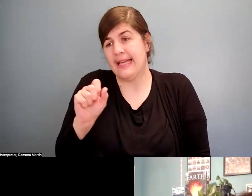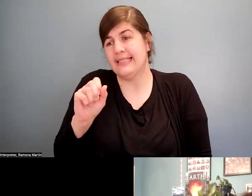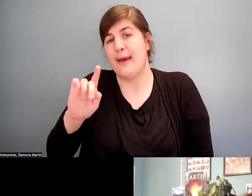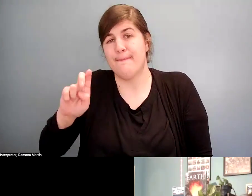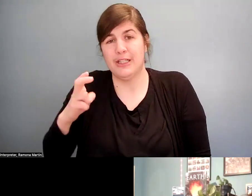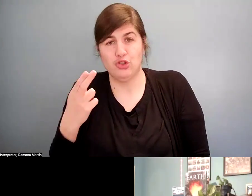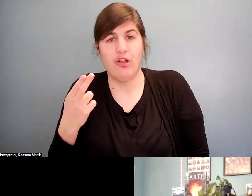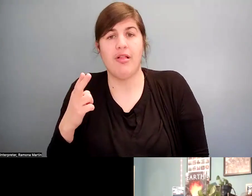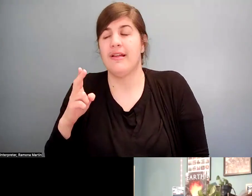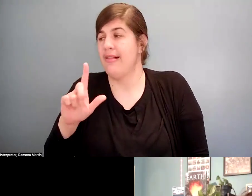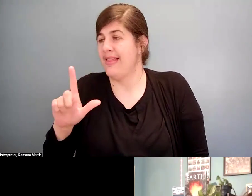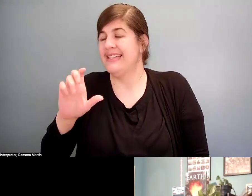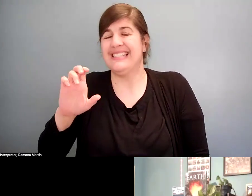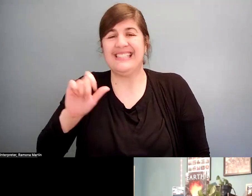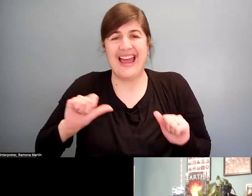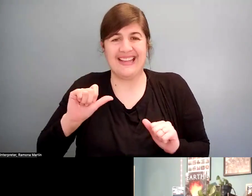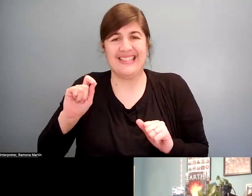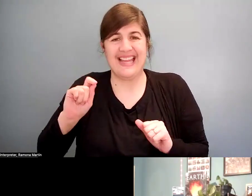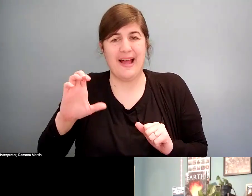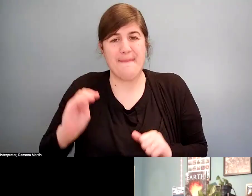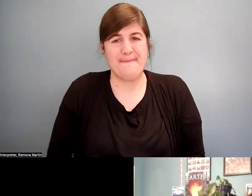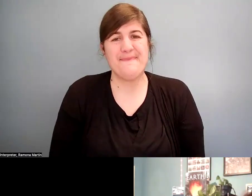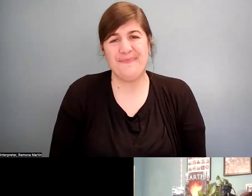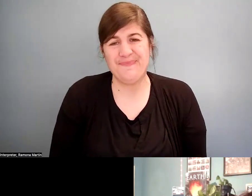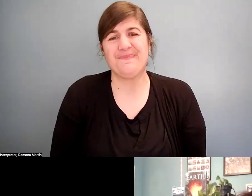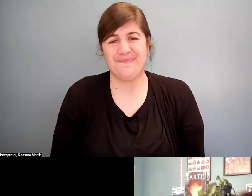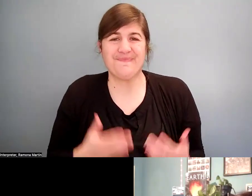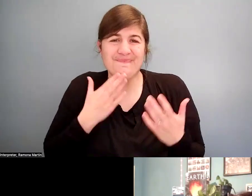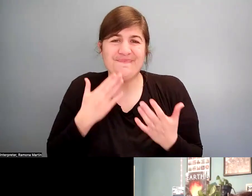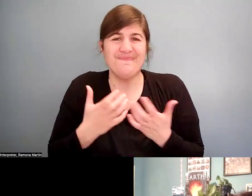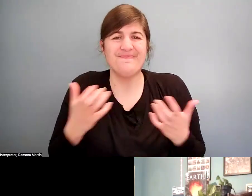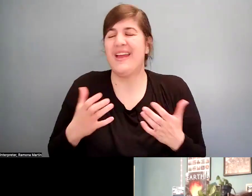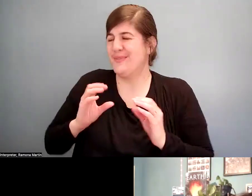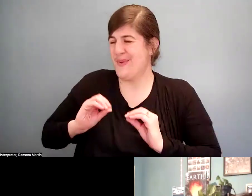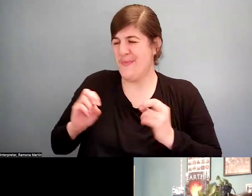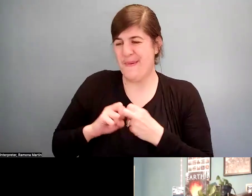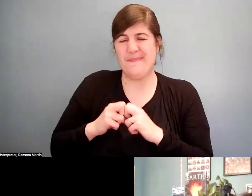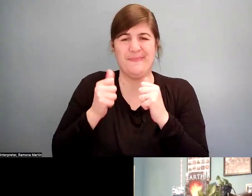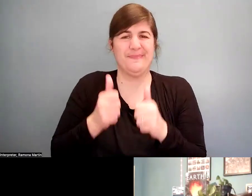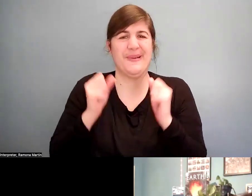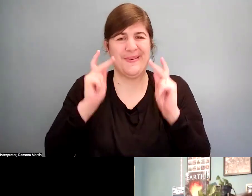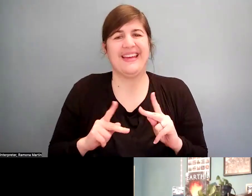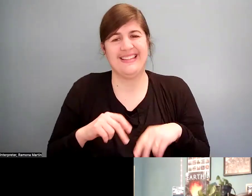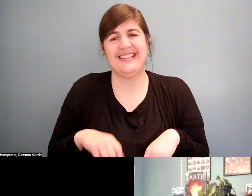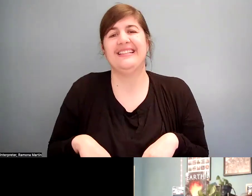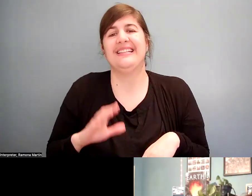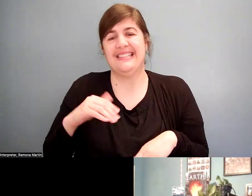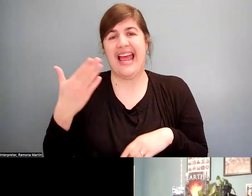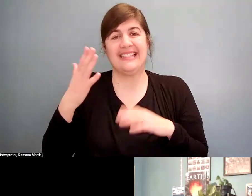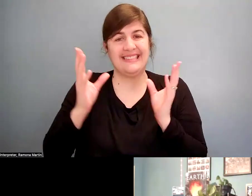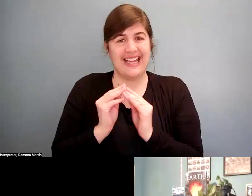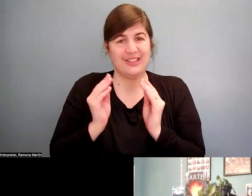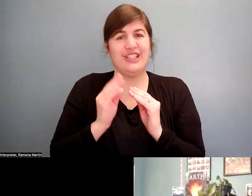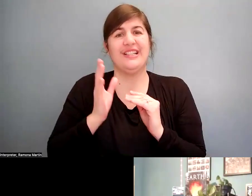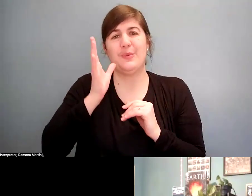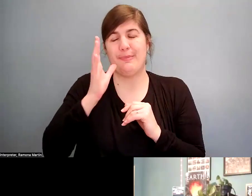smitchellscience.com. Awesome. Thank you Yep. so much for taking the time. No problem at all. Thank you so much for having me. It's really great. Everybody, our next session will